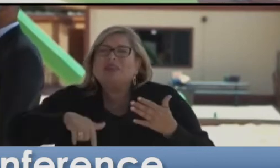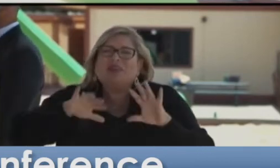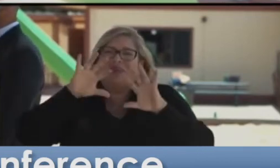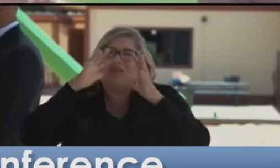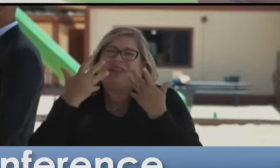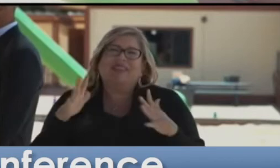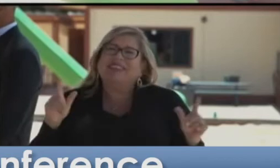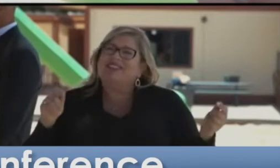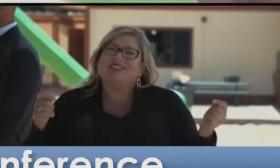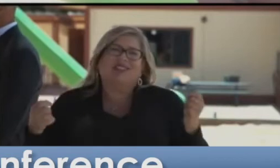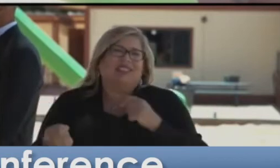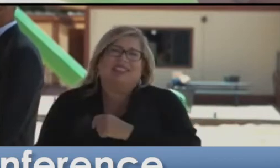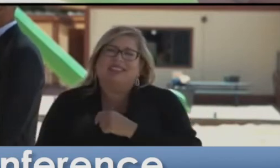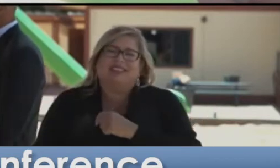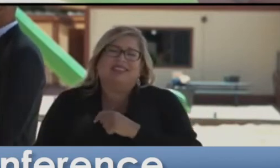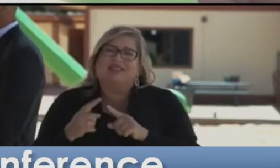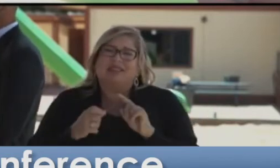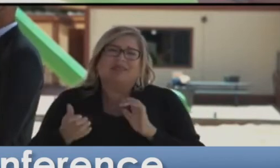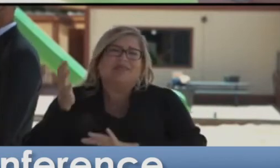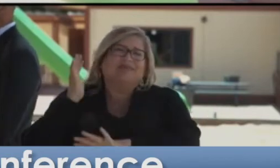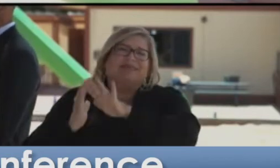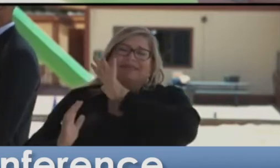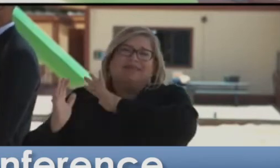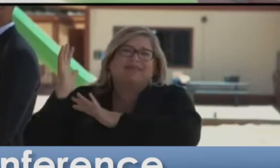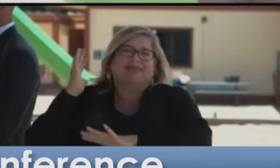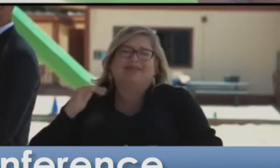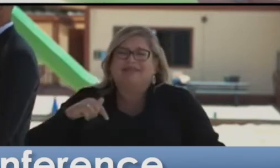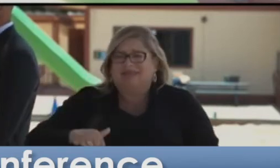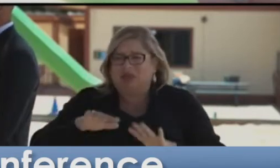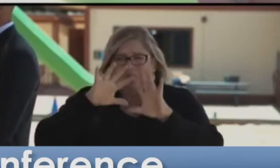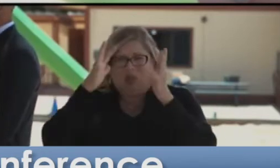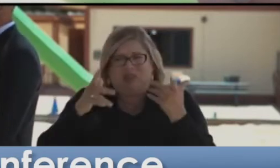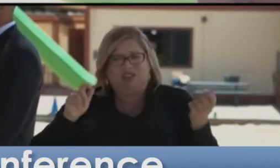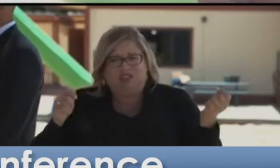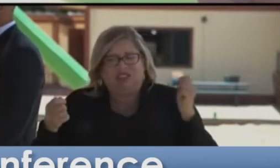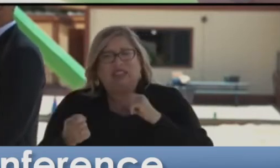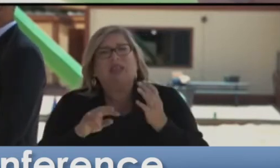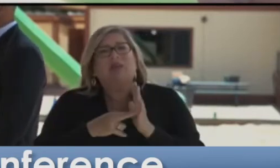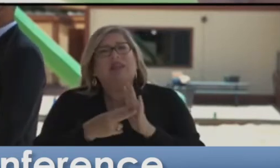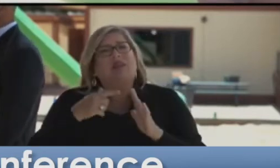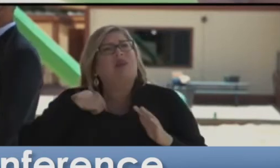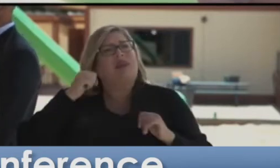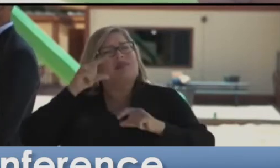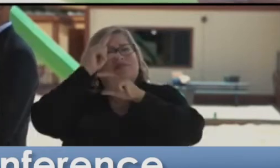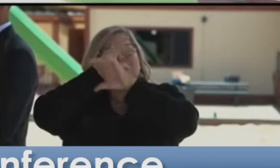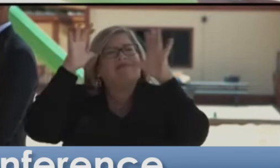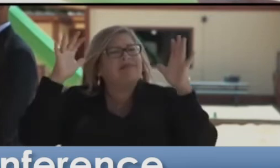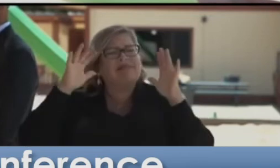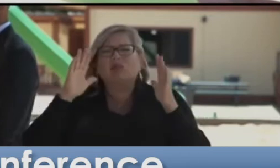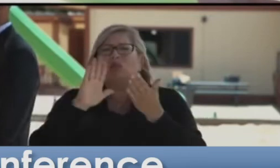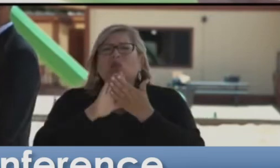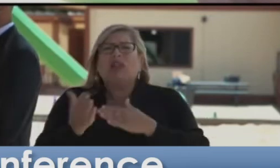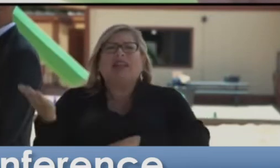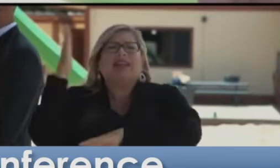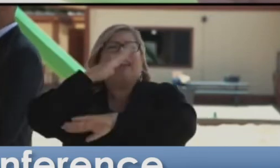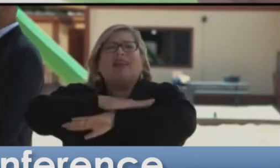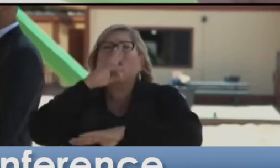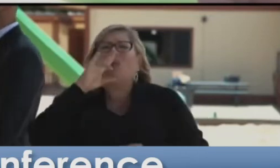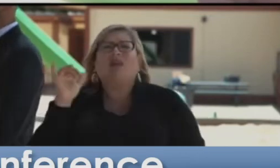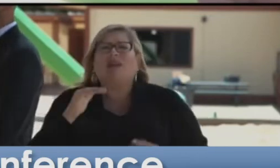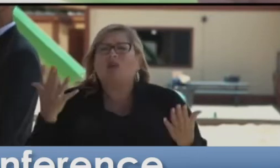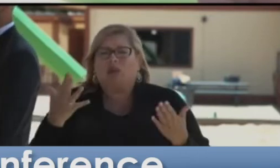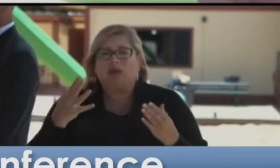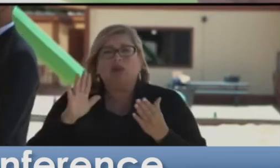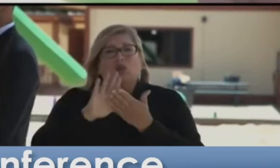from bygone eras suggests perhaps we can reimagine and rethink the school day, the school